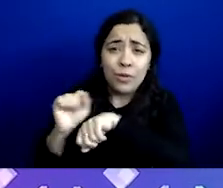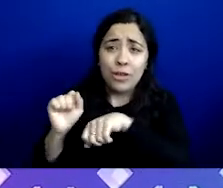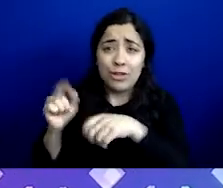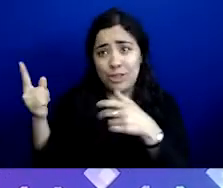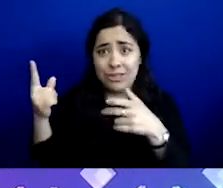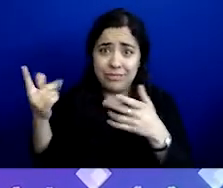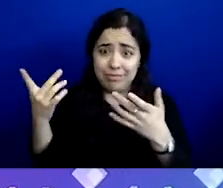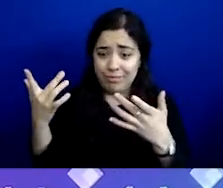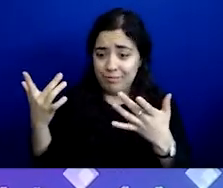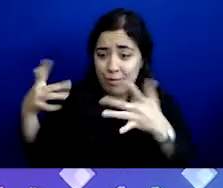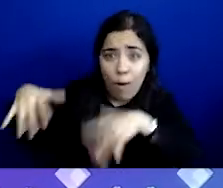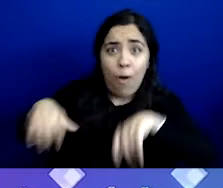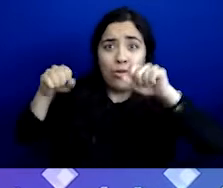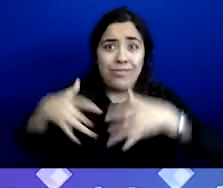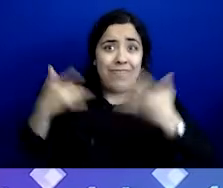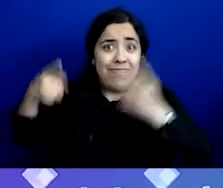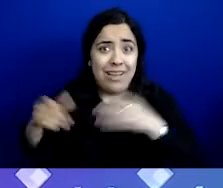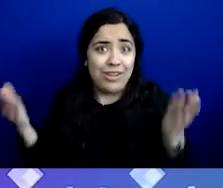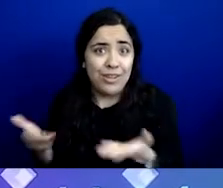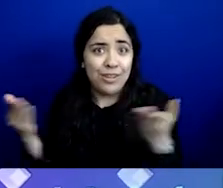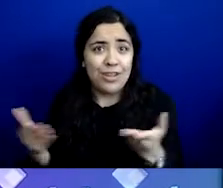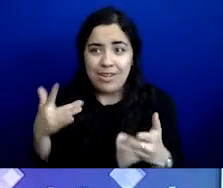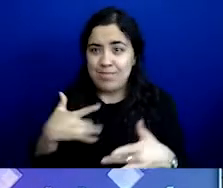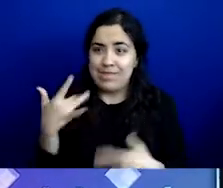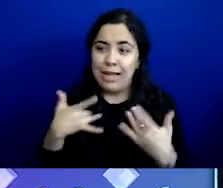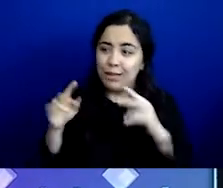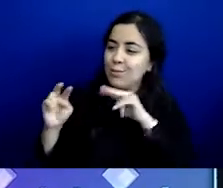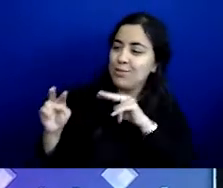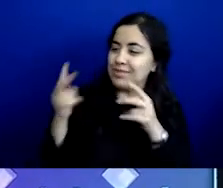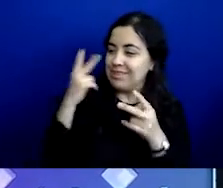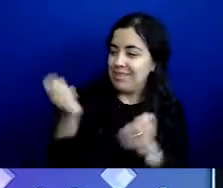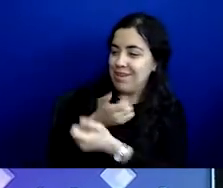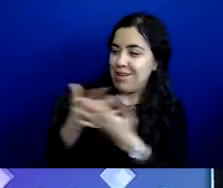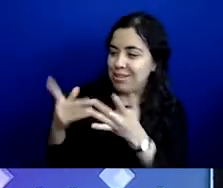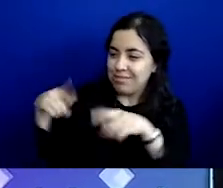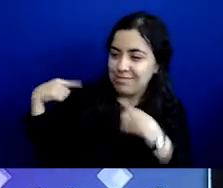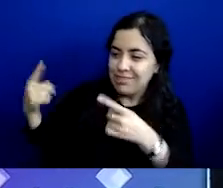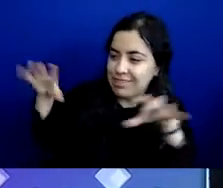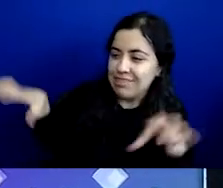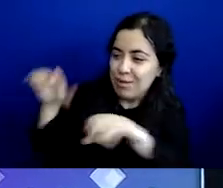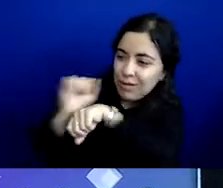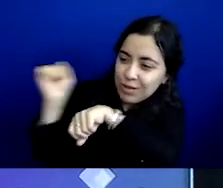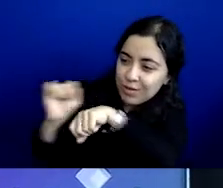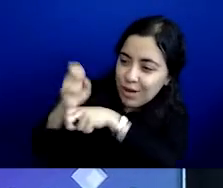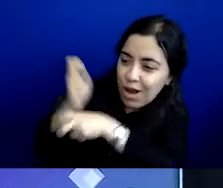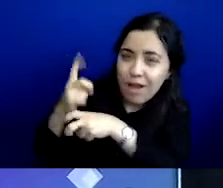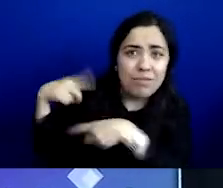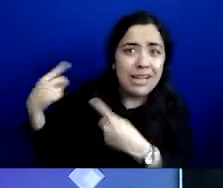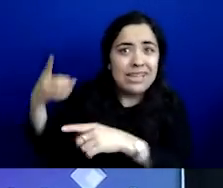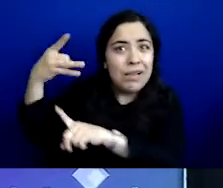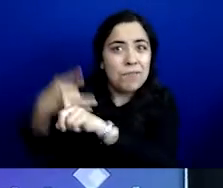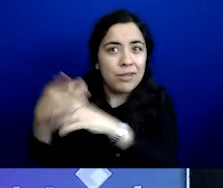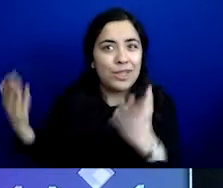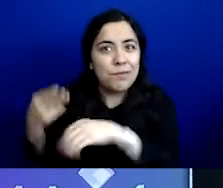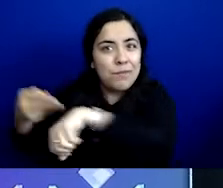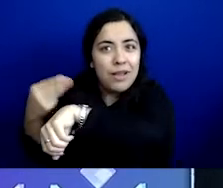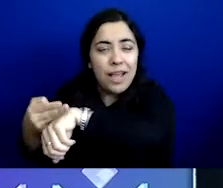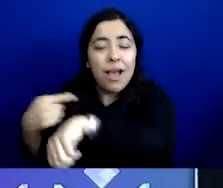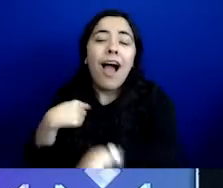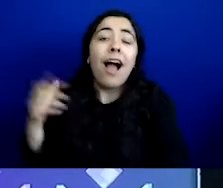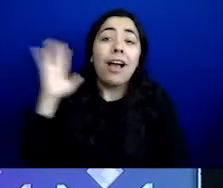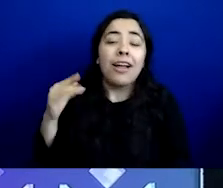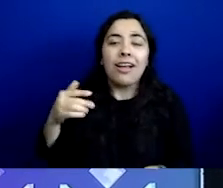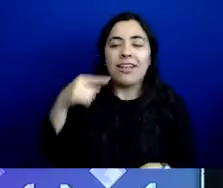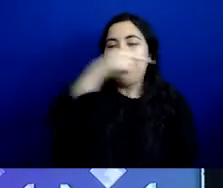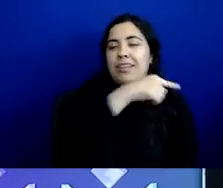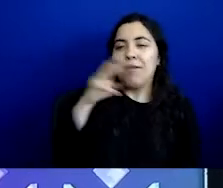putting all this together. It's been really exciting to kind of watch her and see everything that she's done over the past 8 months or so down here in Miami. I've been watching from afar